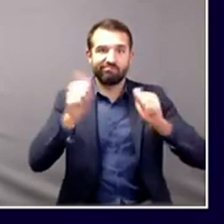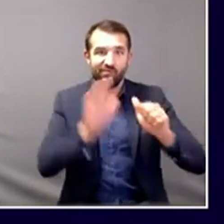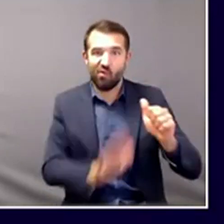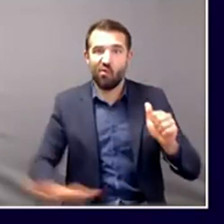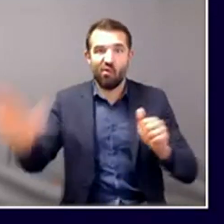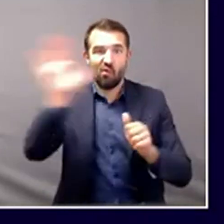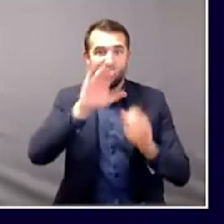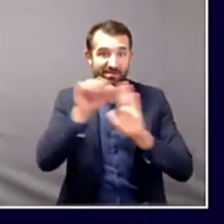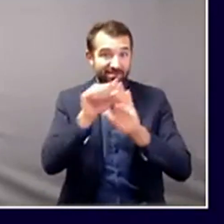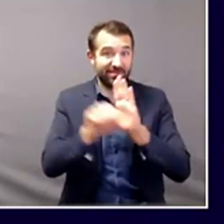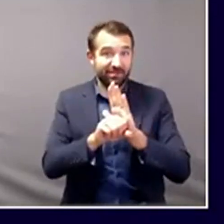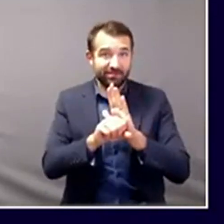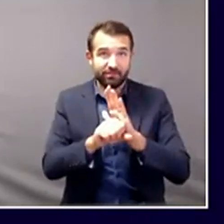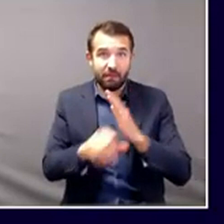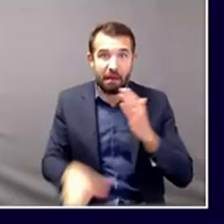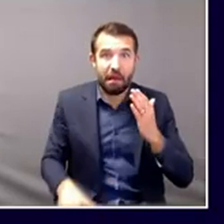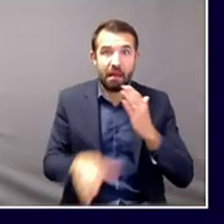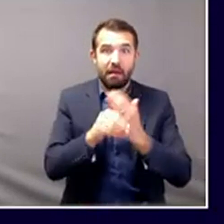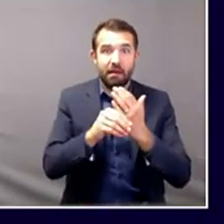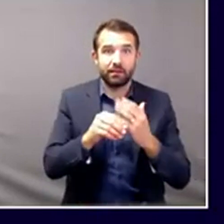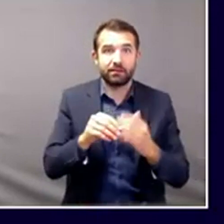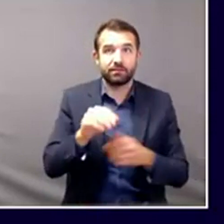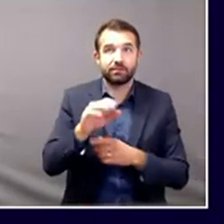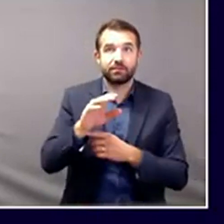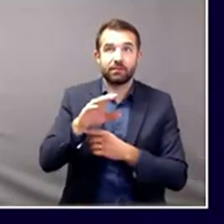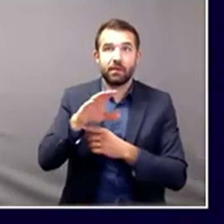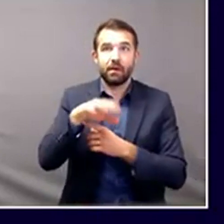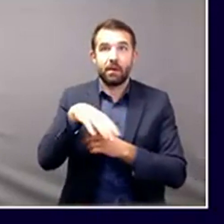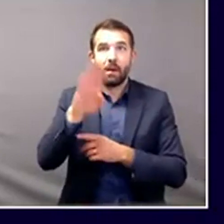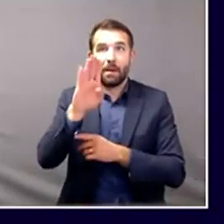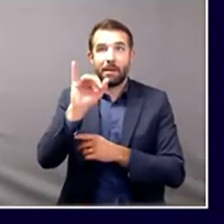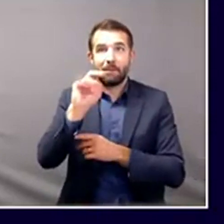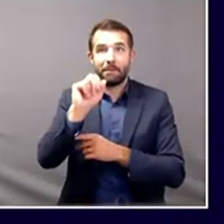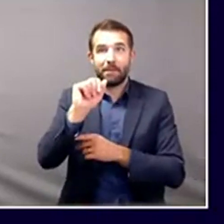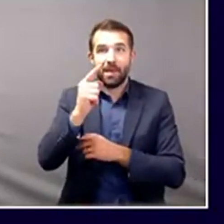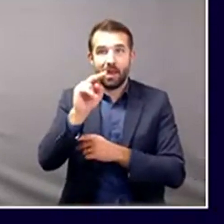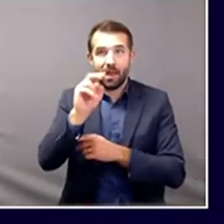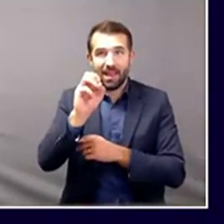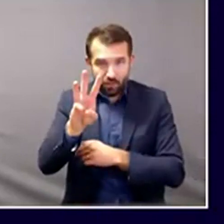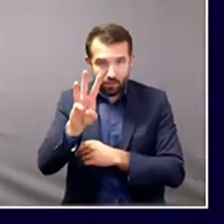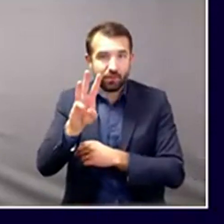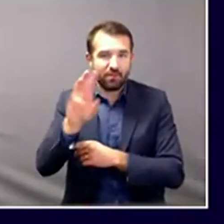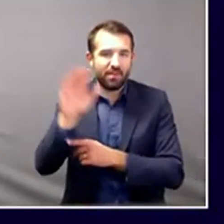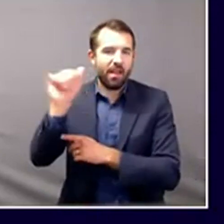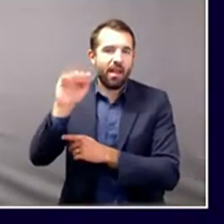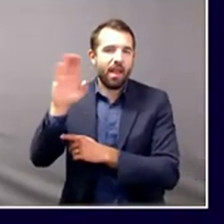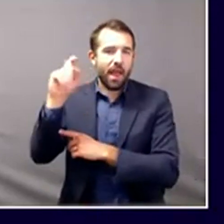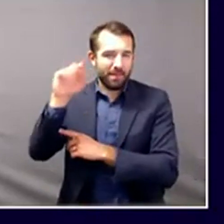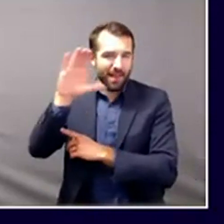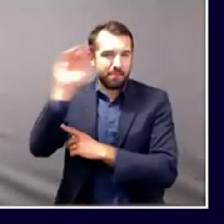addition of the BinaxNOW rapid antigen tests will provide a new layer of protection for Maine people.